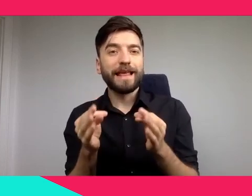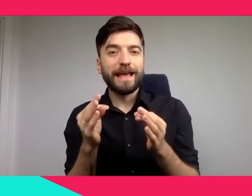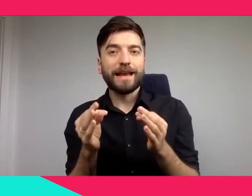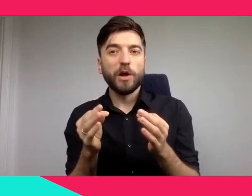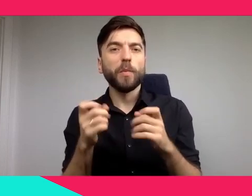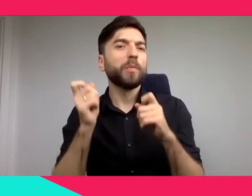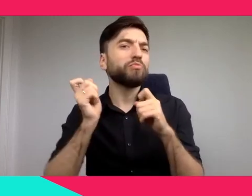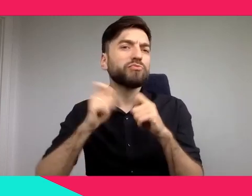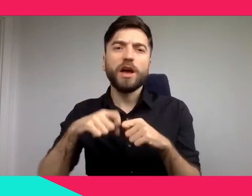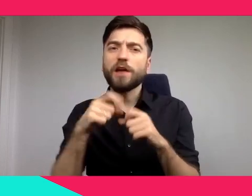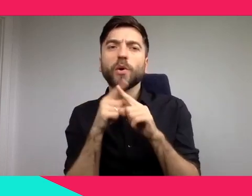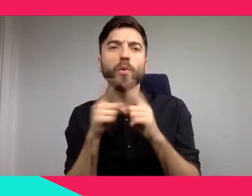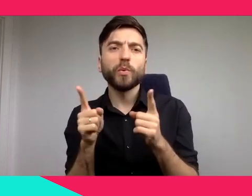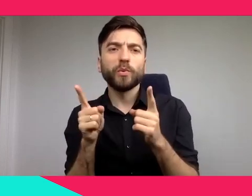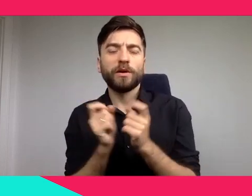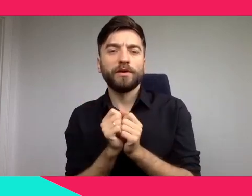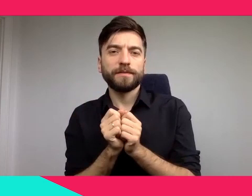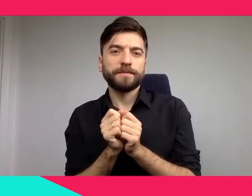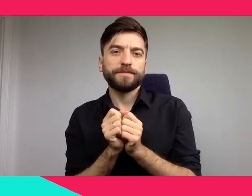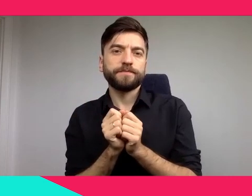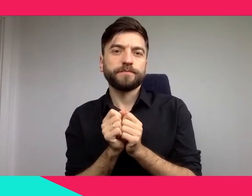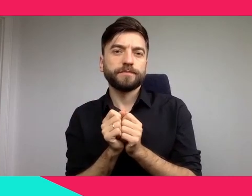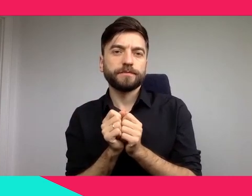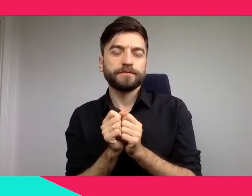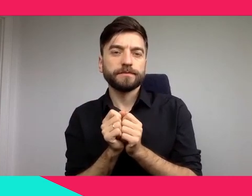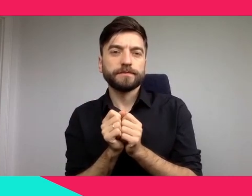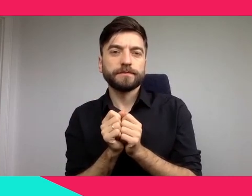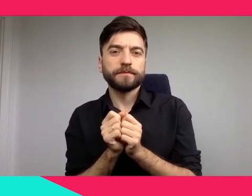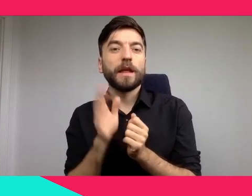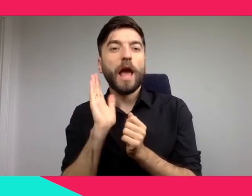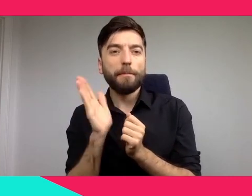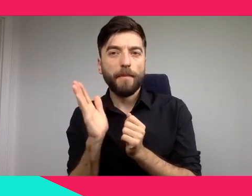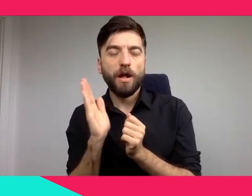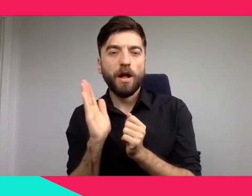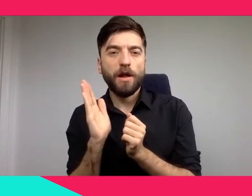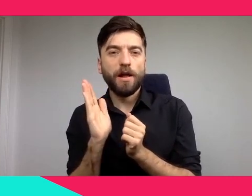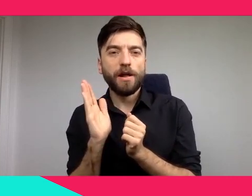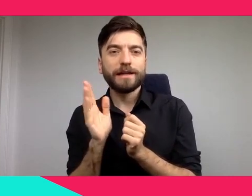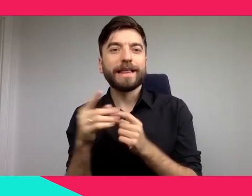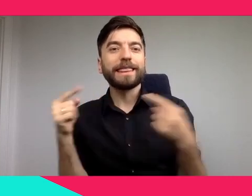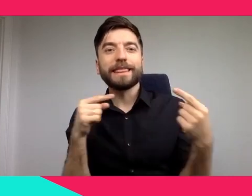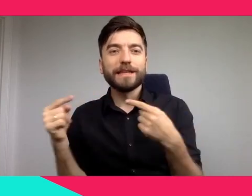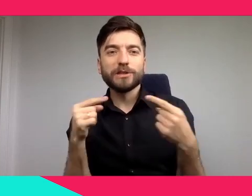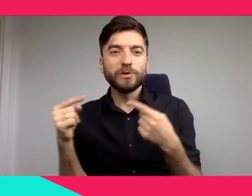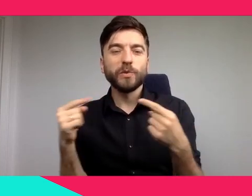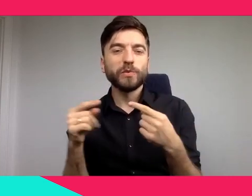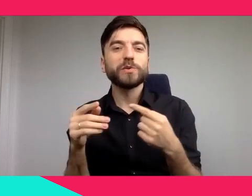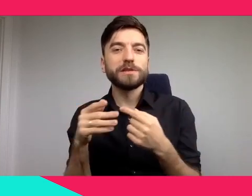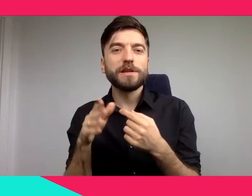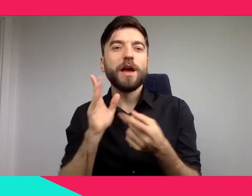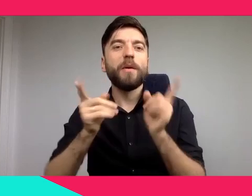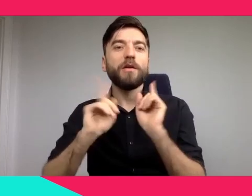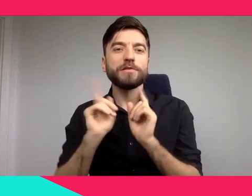details also of your presentation during the panel. Yeah. That will start noon, and also then we